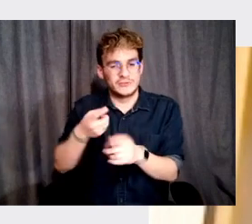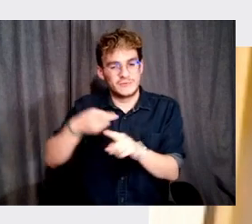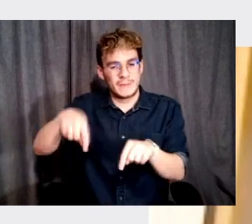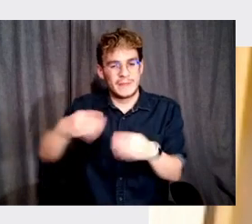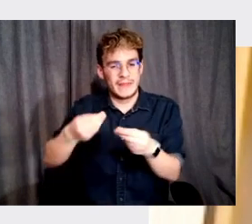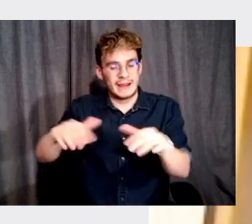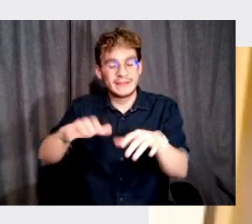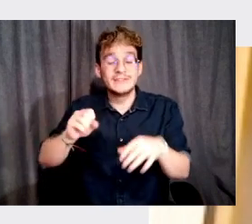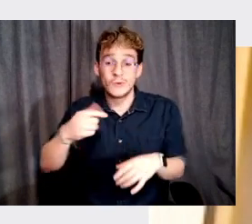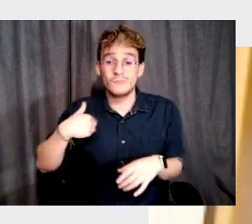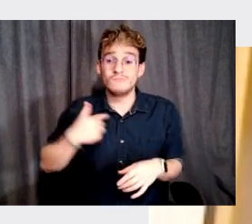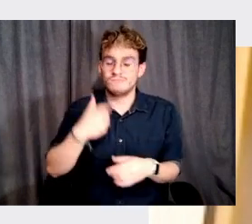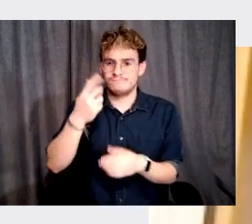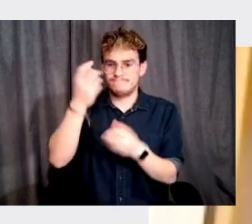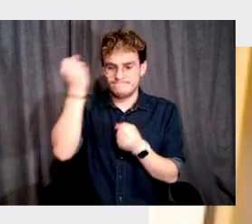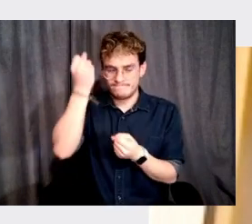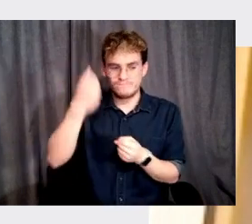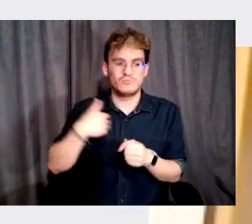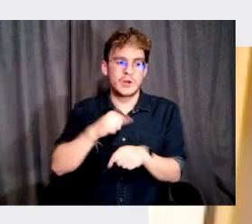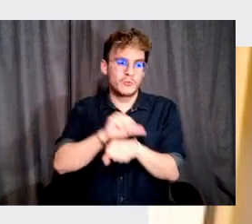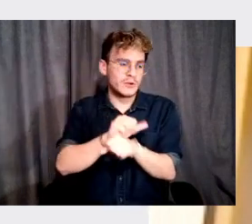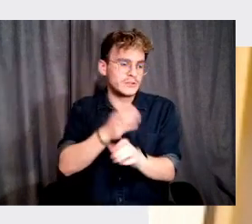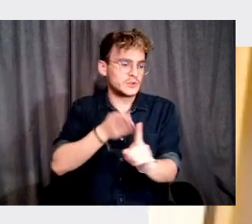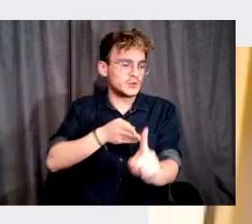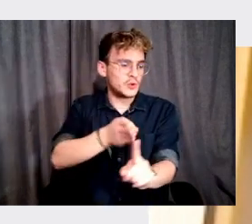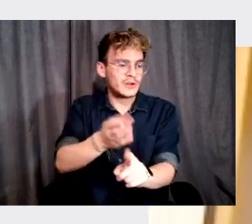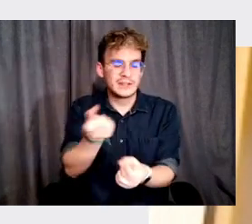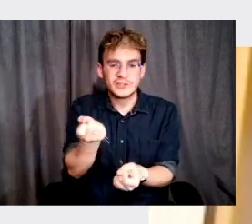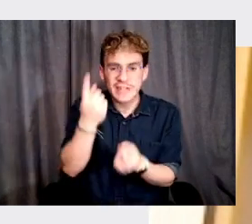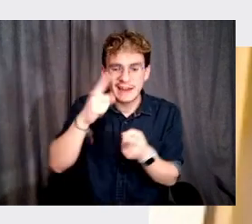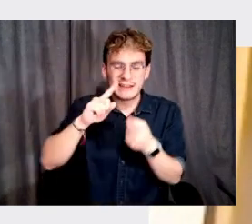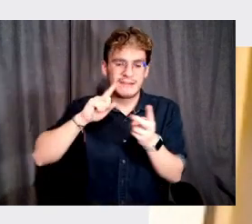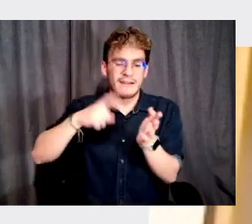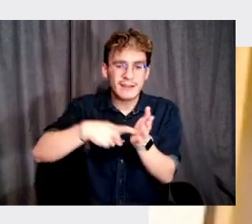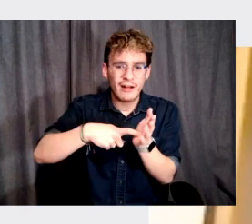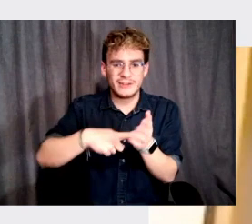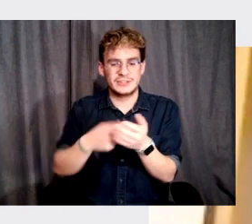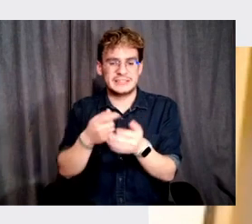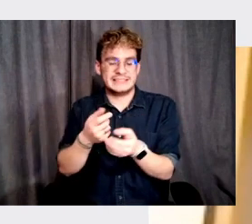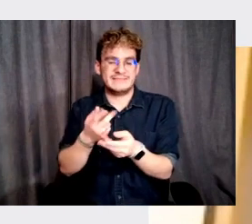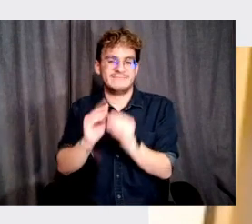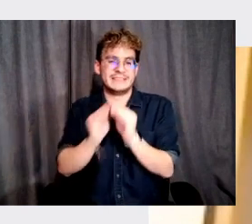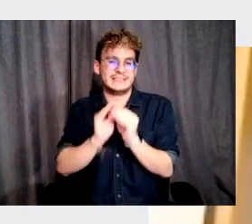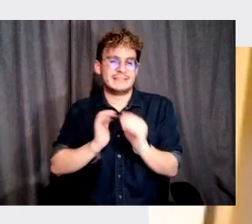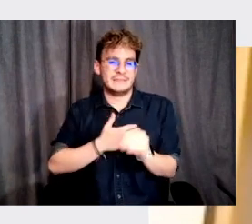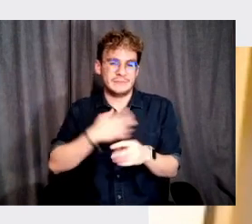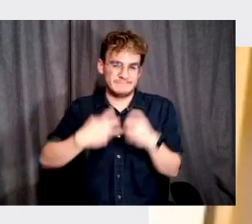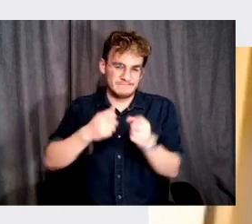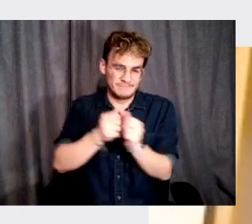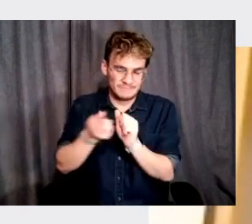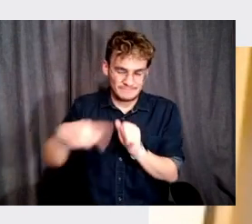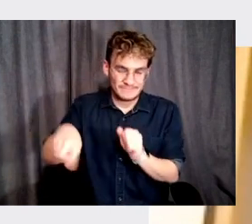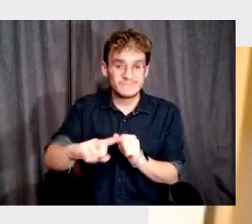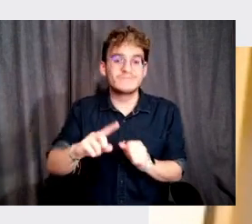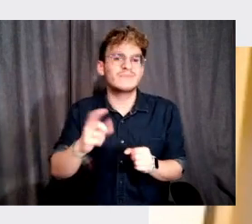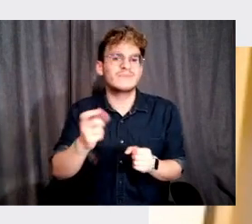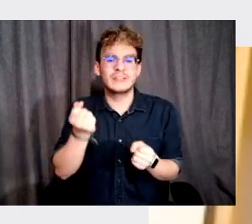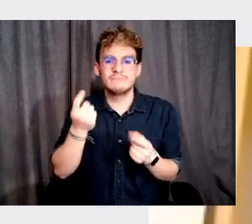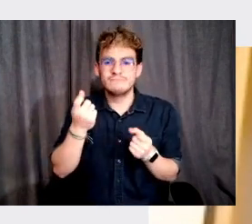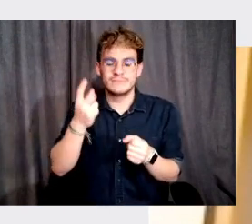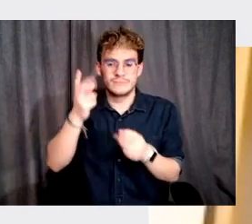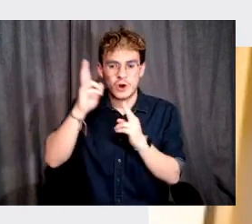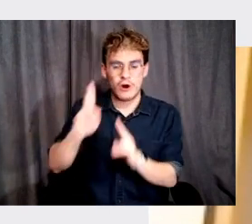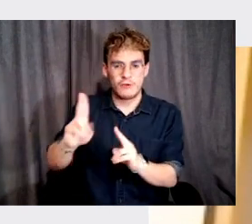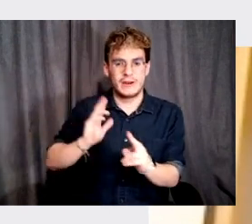these histories, we work towards understanding, acknowledging, and reconciling. As stewards of history and content, we